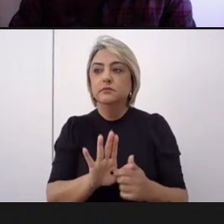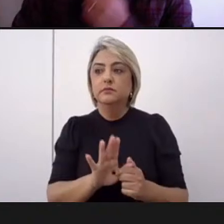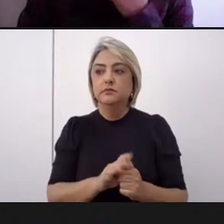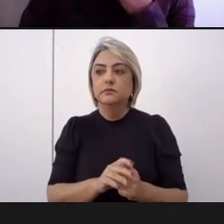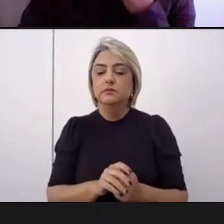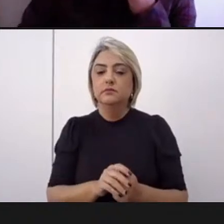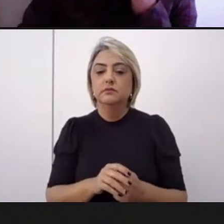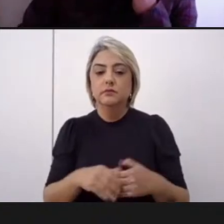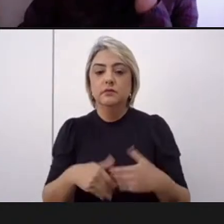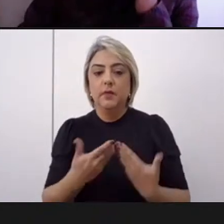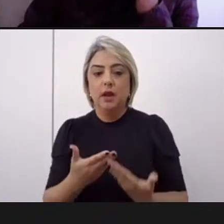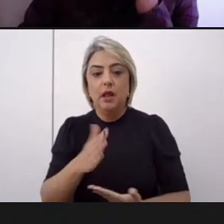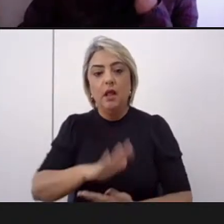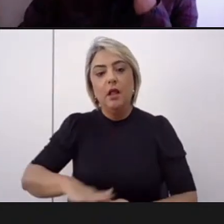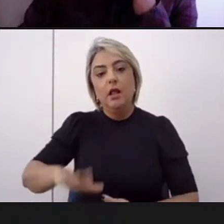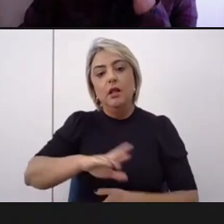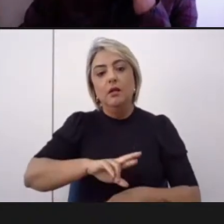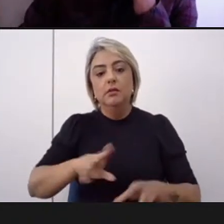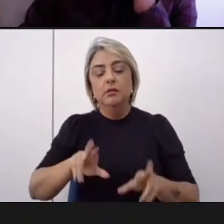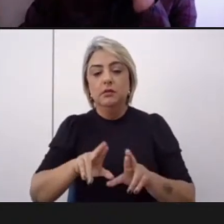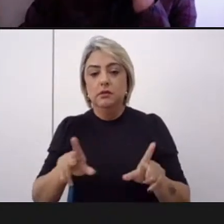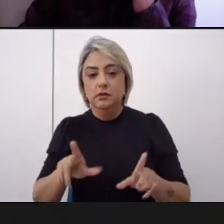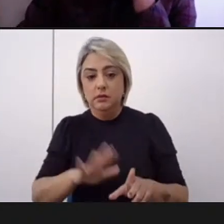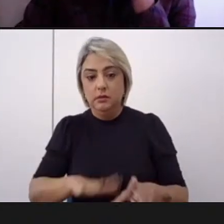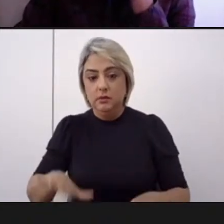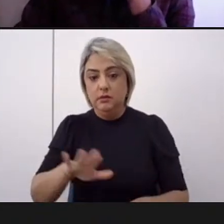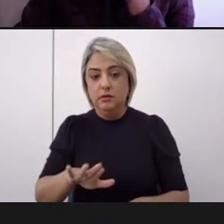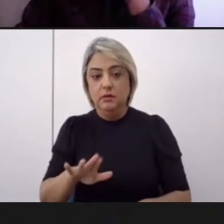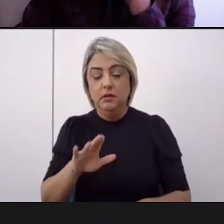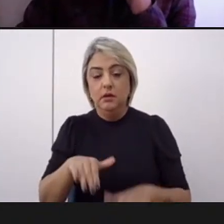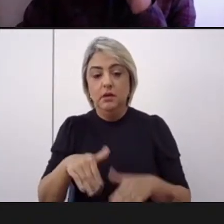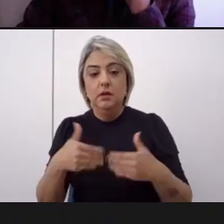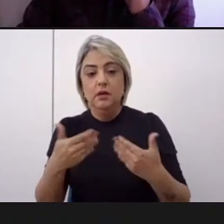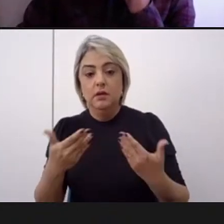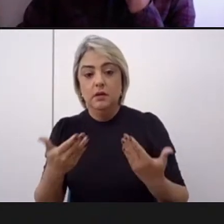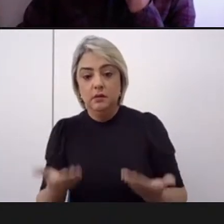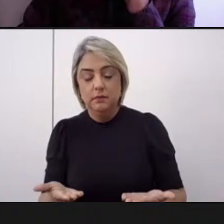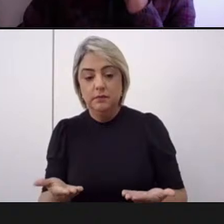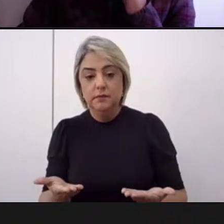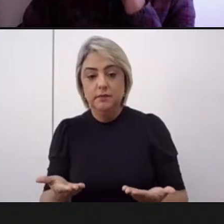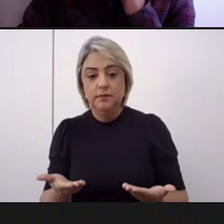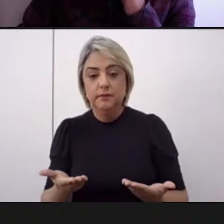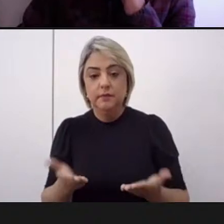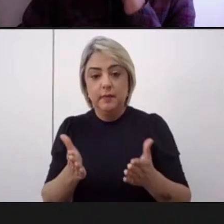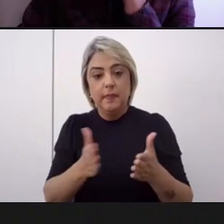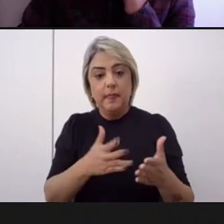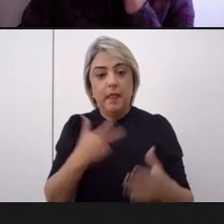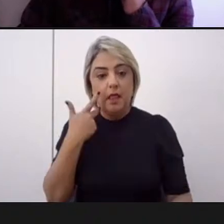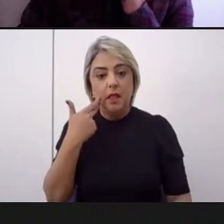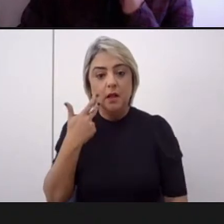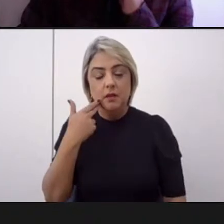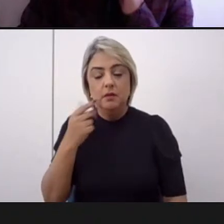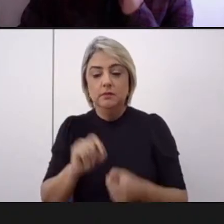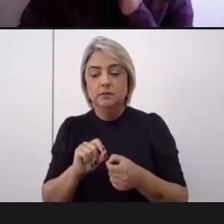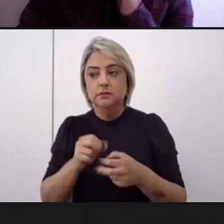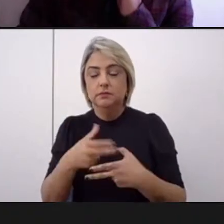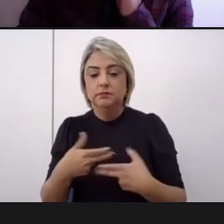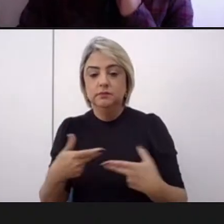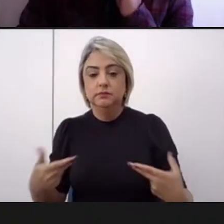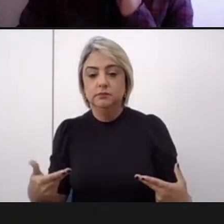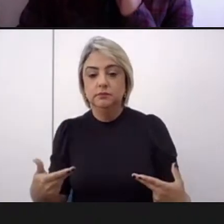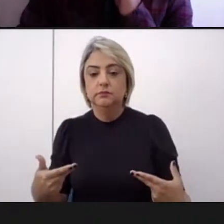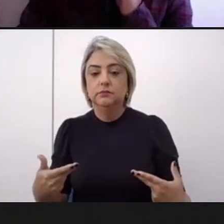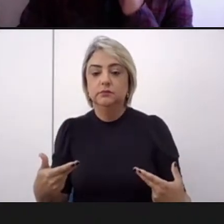agriculture, going to more natural way of doing things with smallholders and peasants